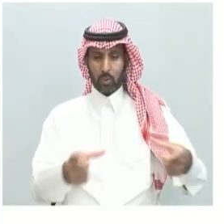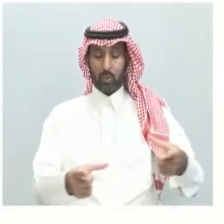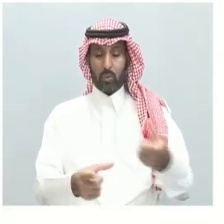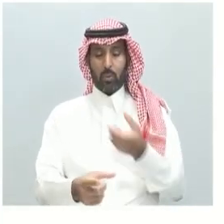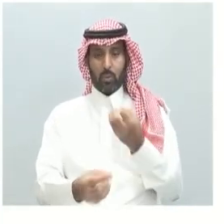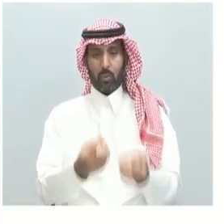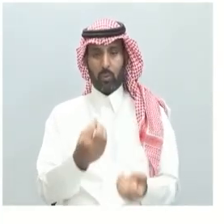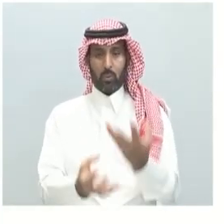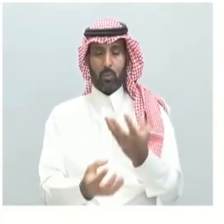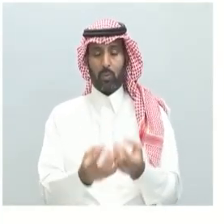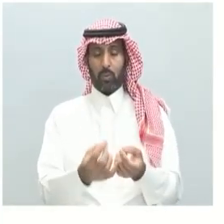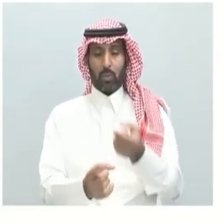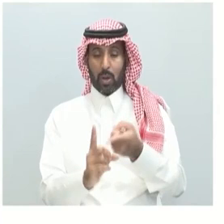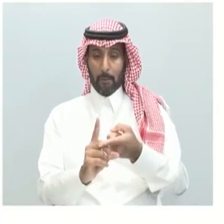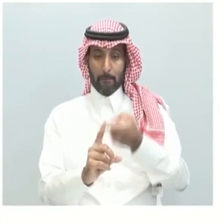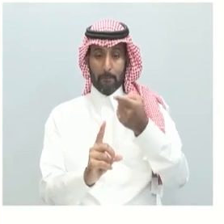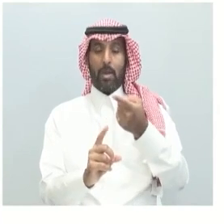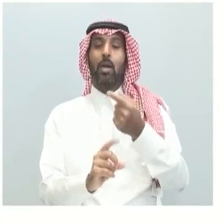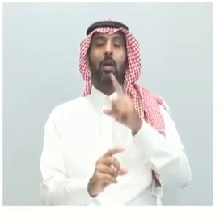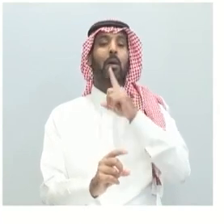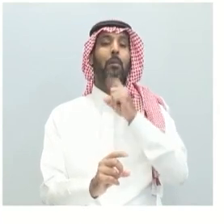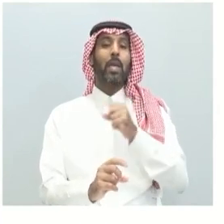to 100 degrees Celsius, it